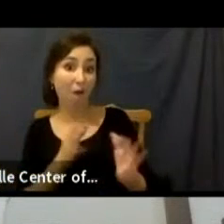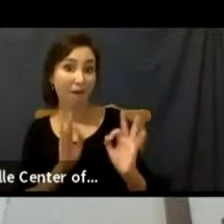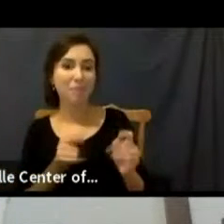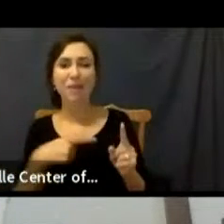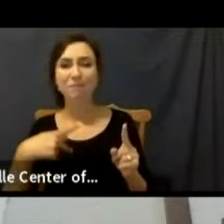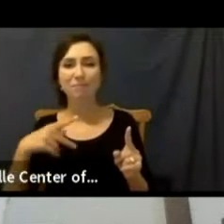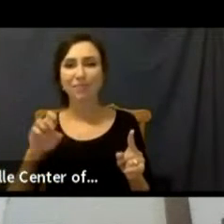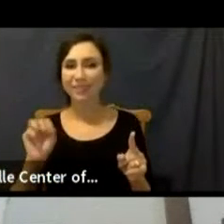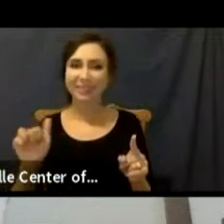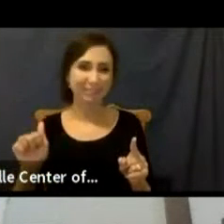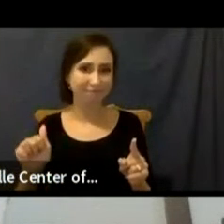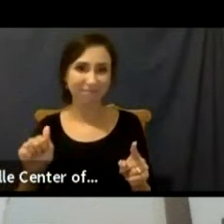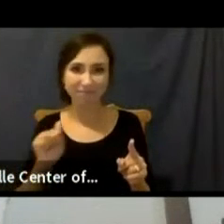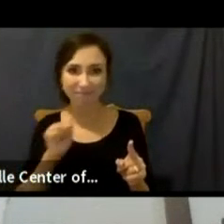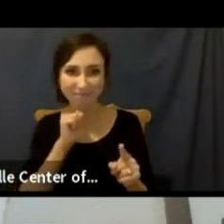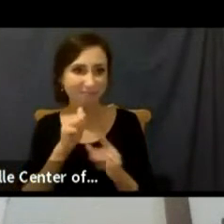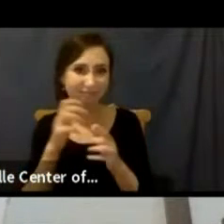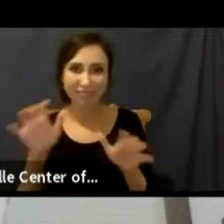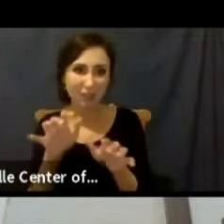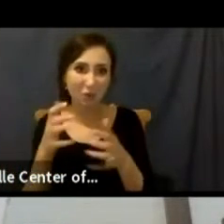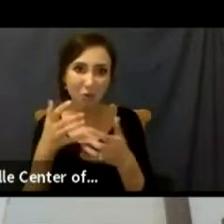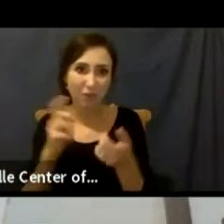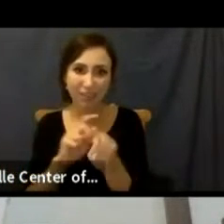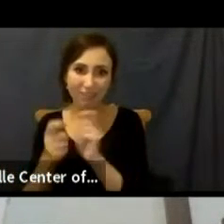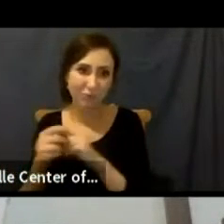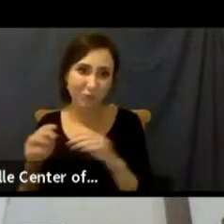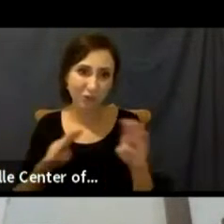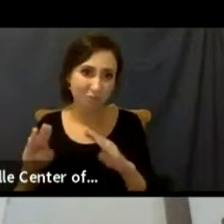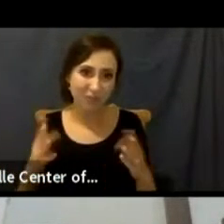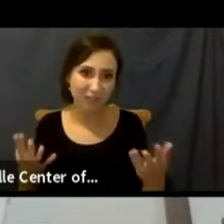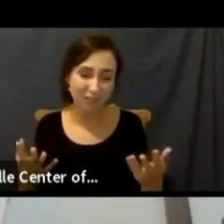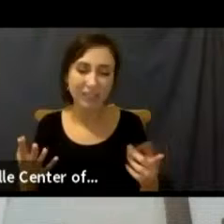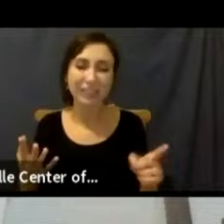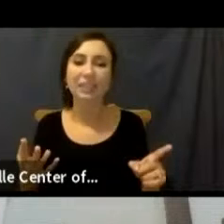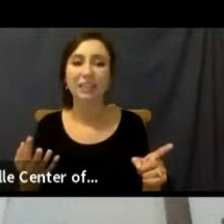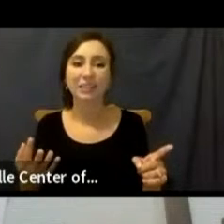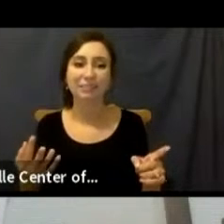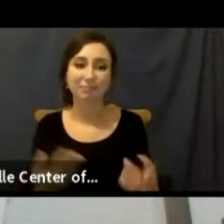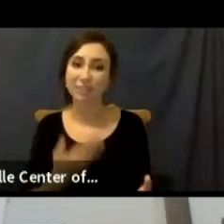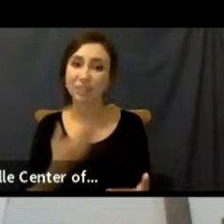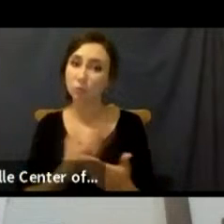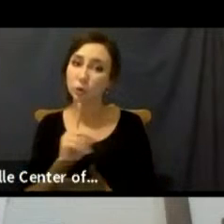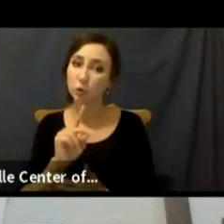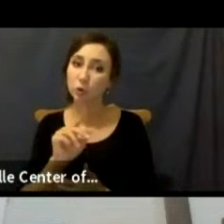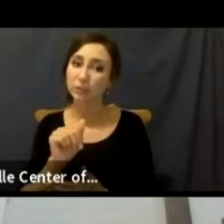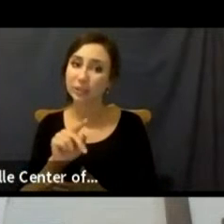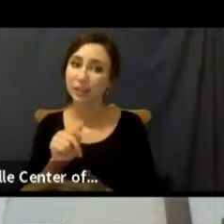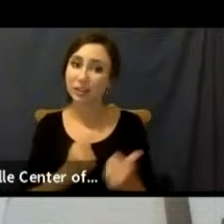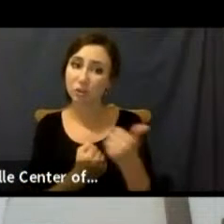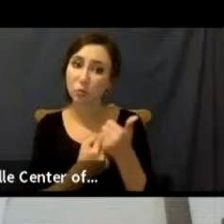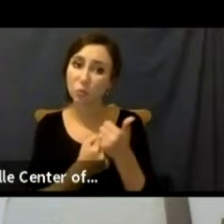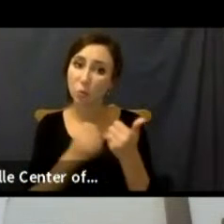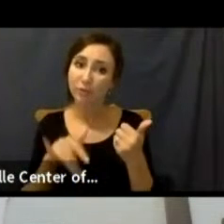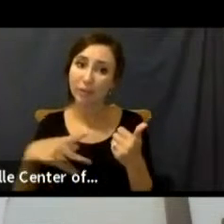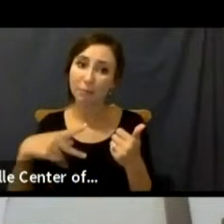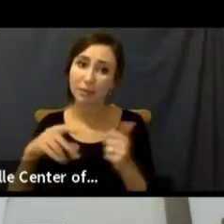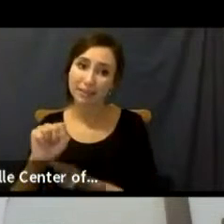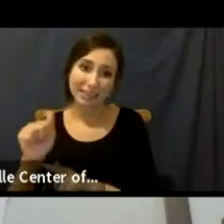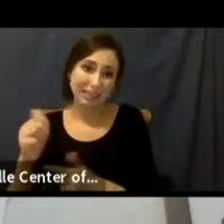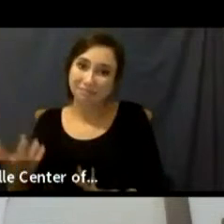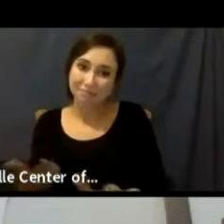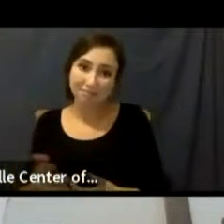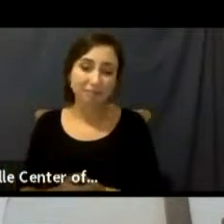honest, don't do a lot to change behavior. And there's good data to support that. And people have